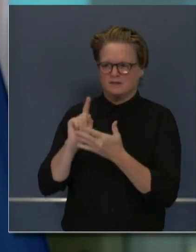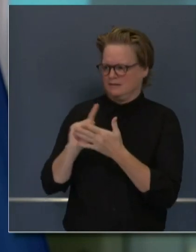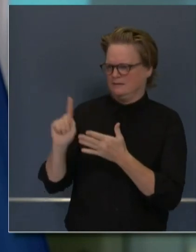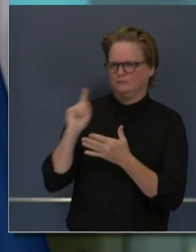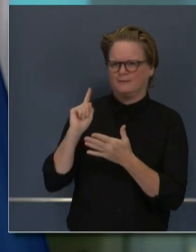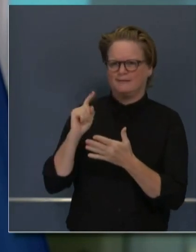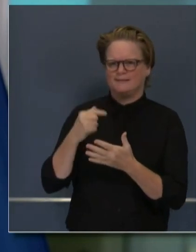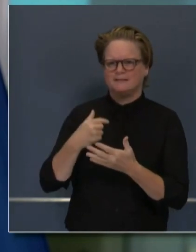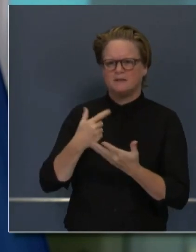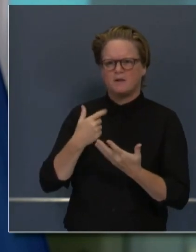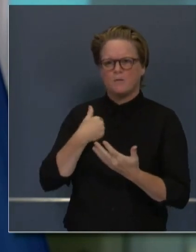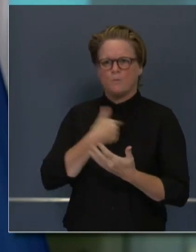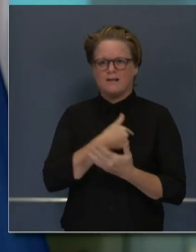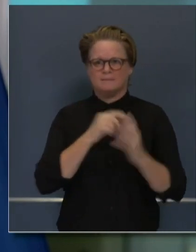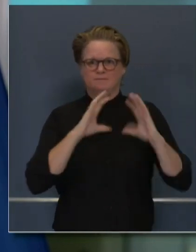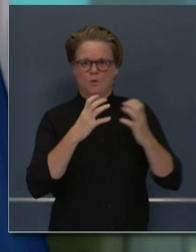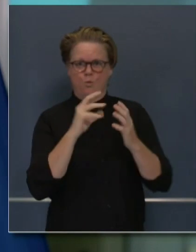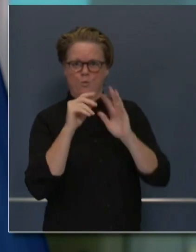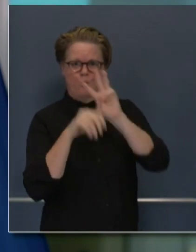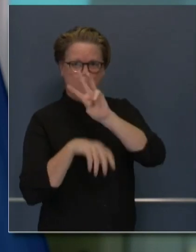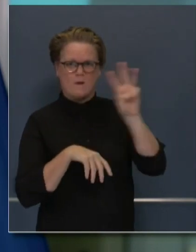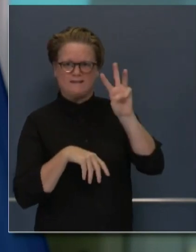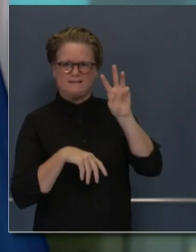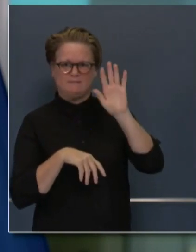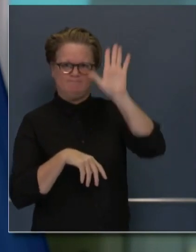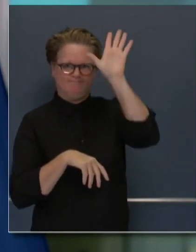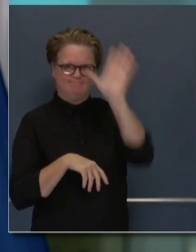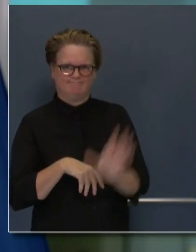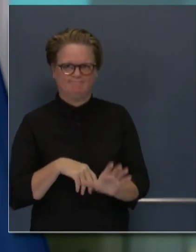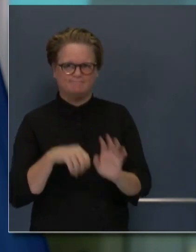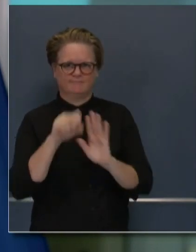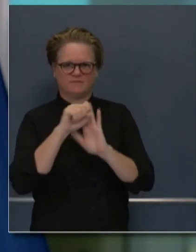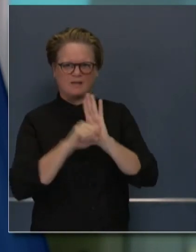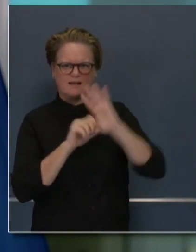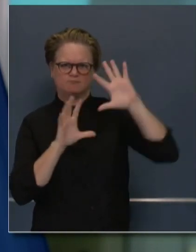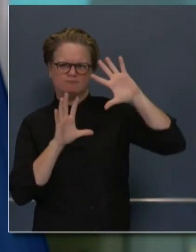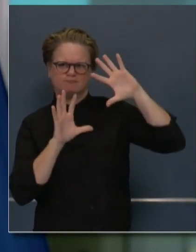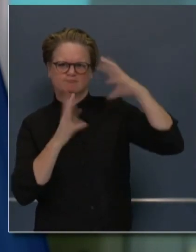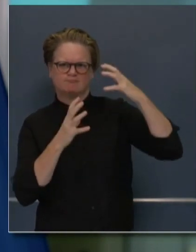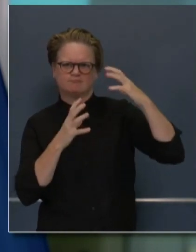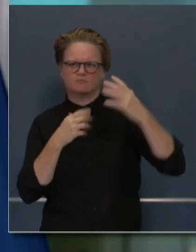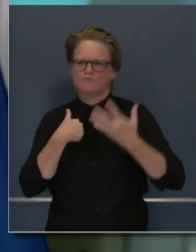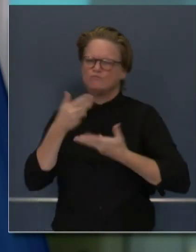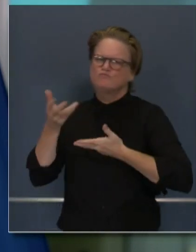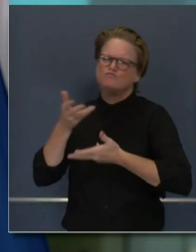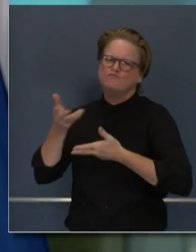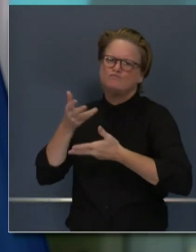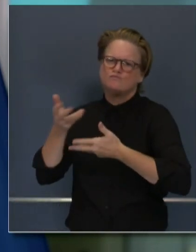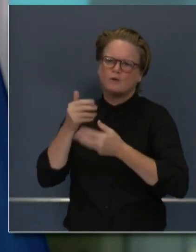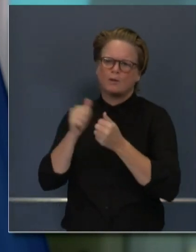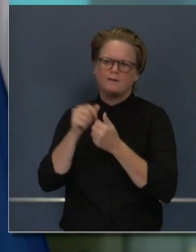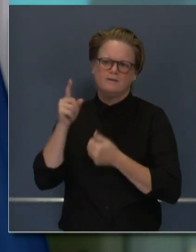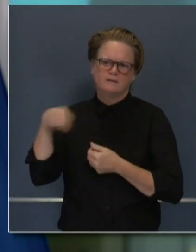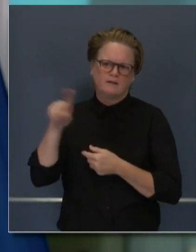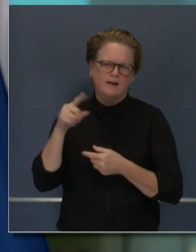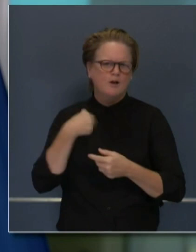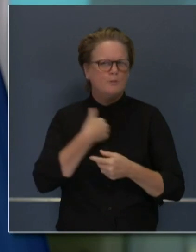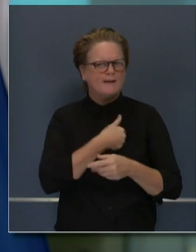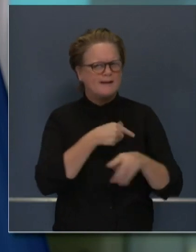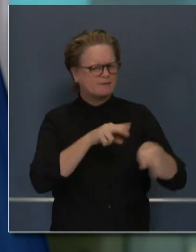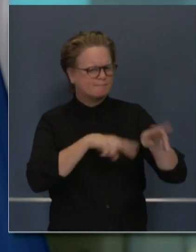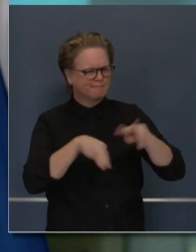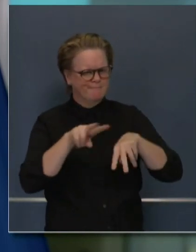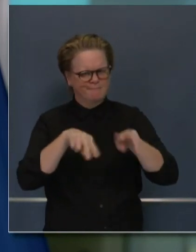Western states in an important vaccine tabletop exercise where we looked at various scenarios, challenge us to sort of